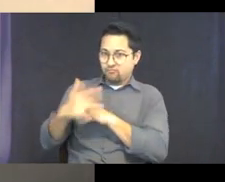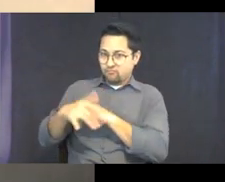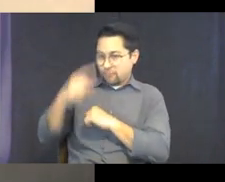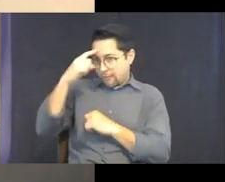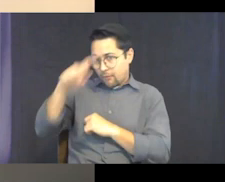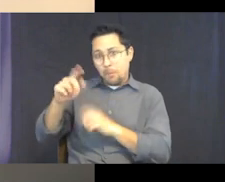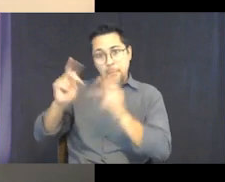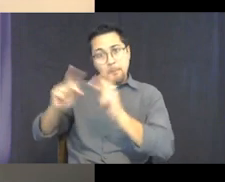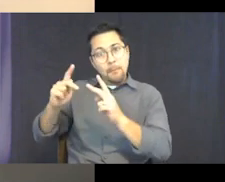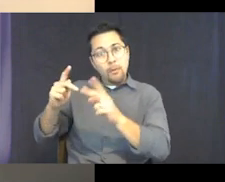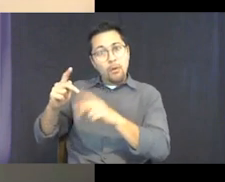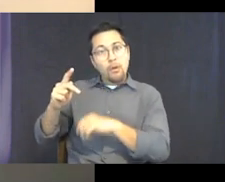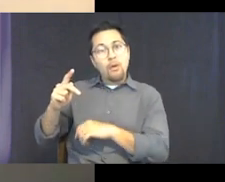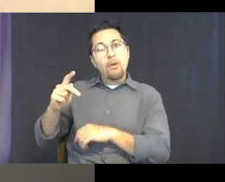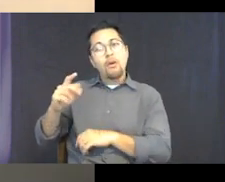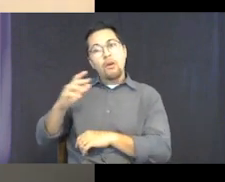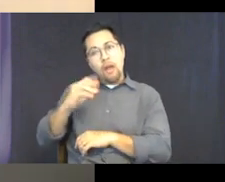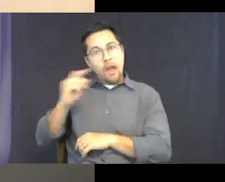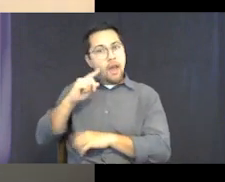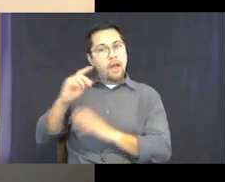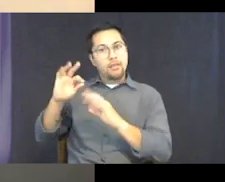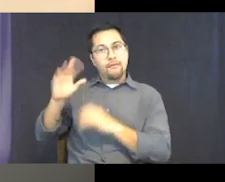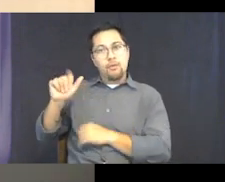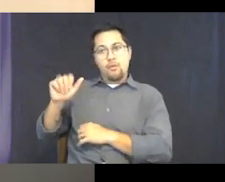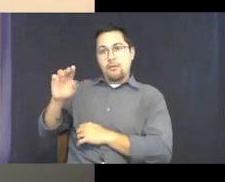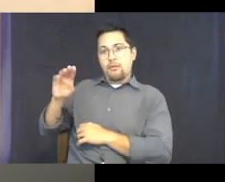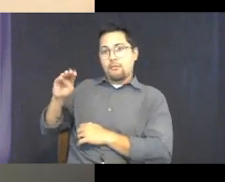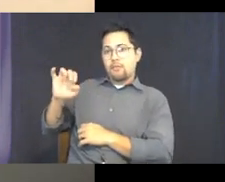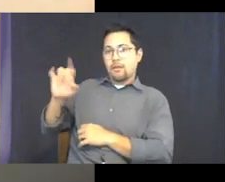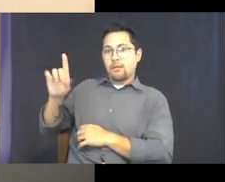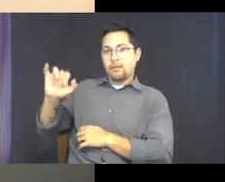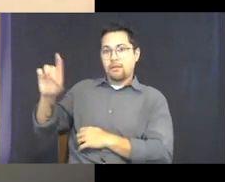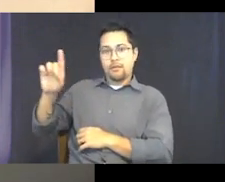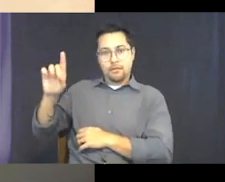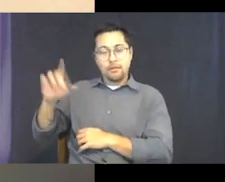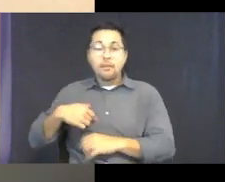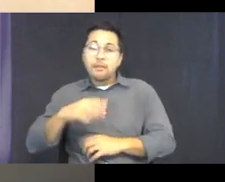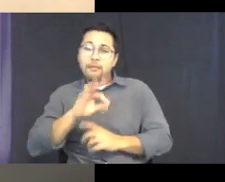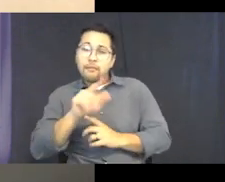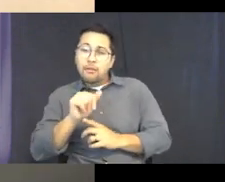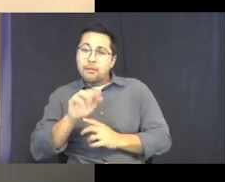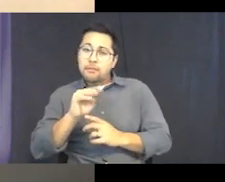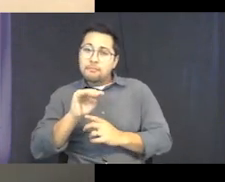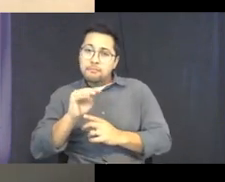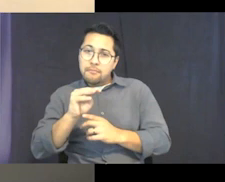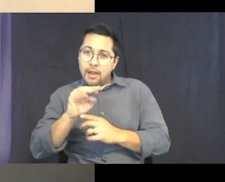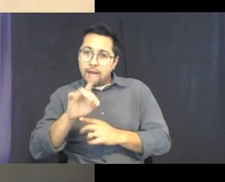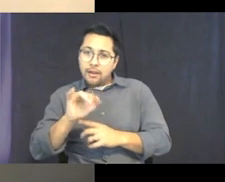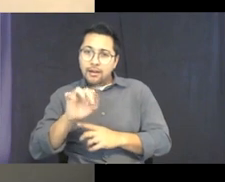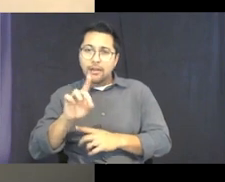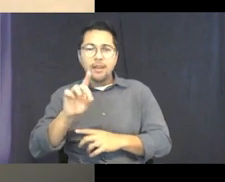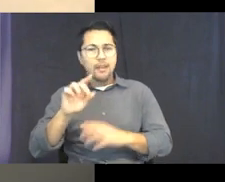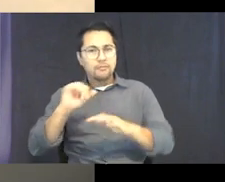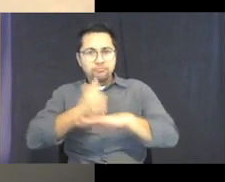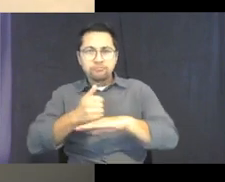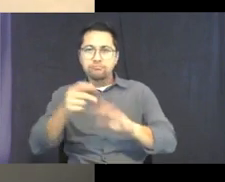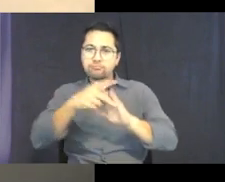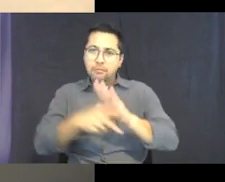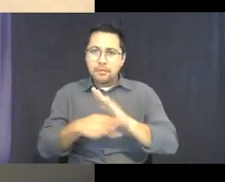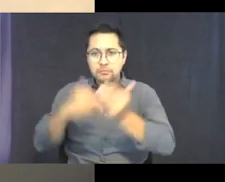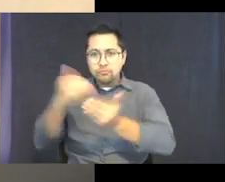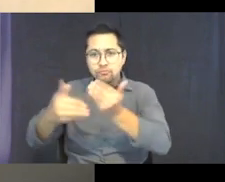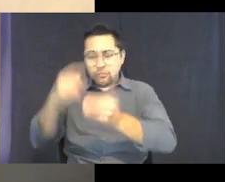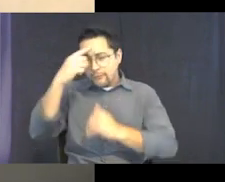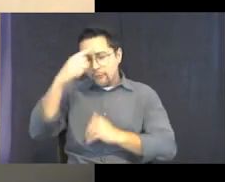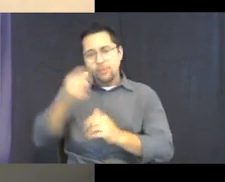to recipients and that are covered by Florida Medicaid. Florida Medicaid covers and creates policies and procedures for several